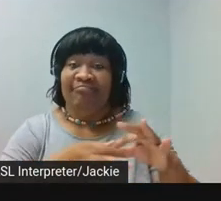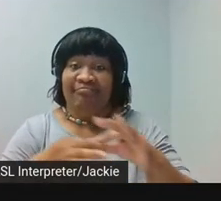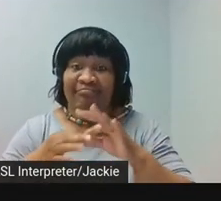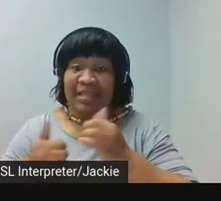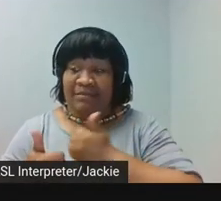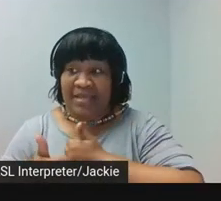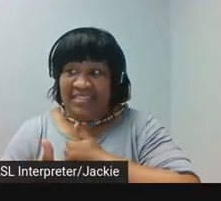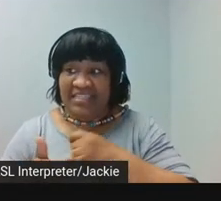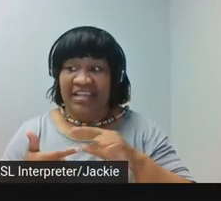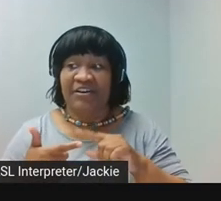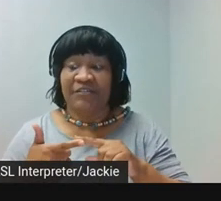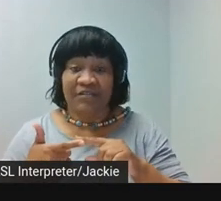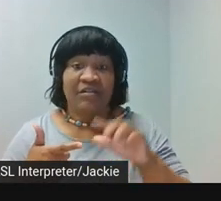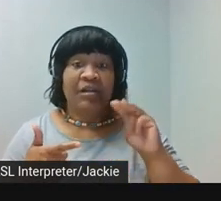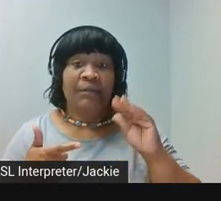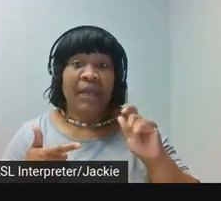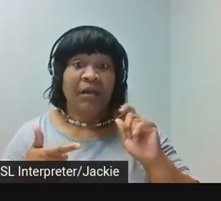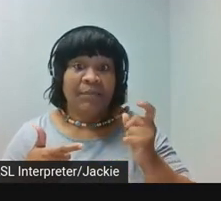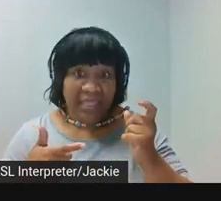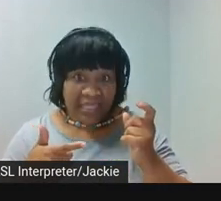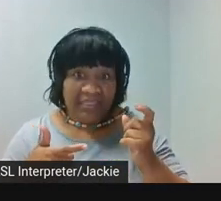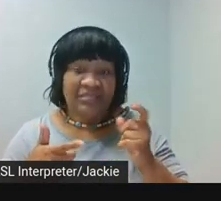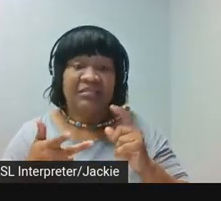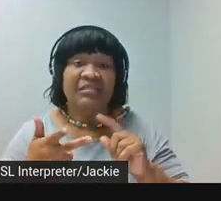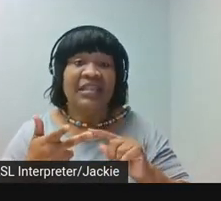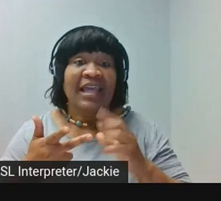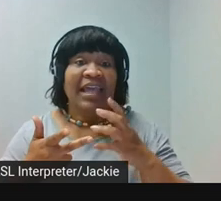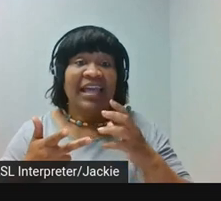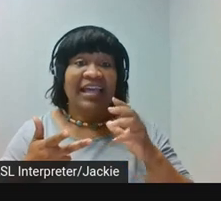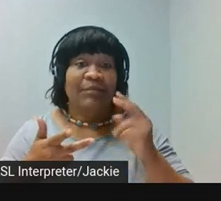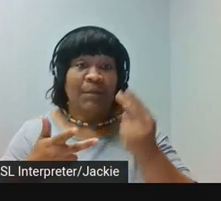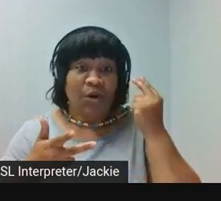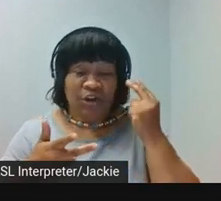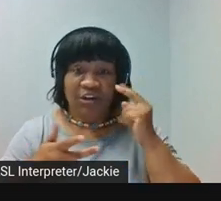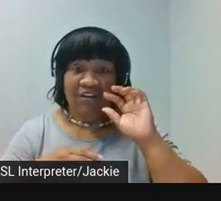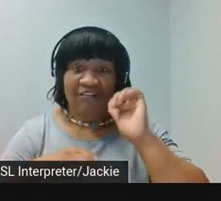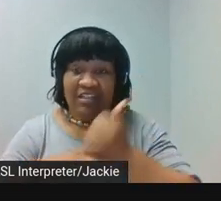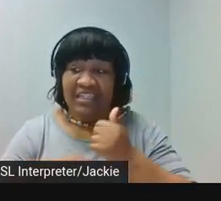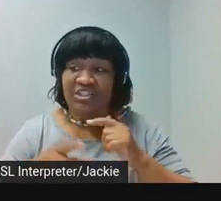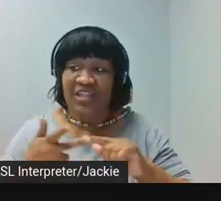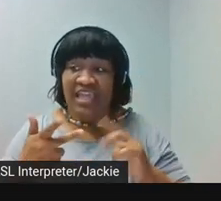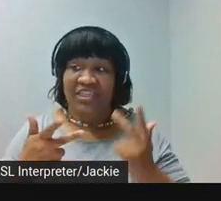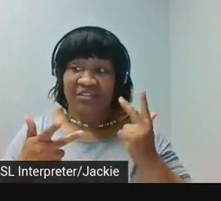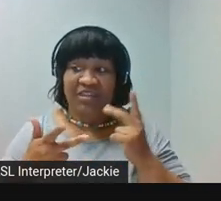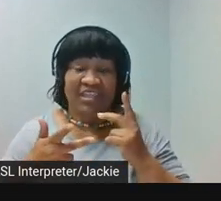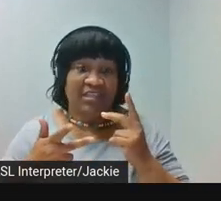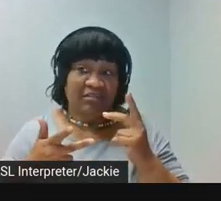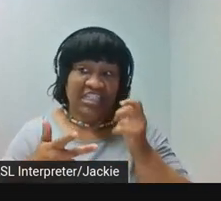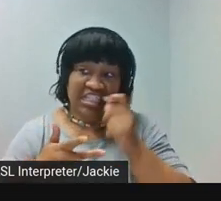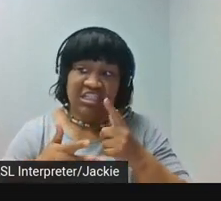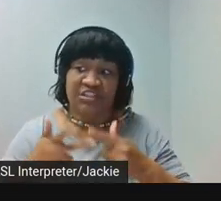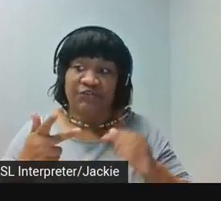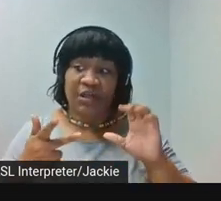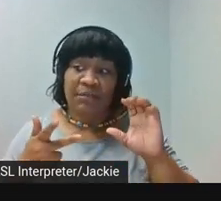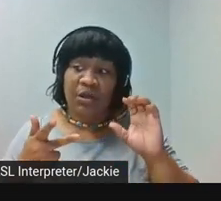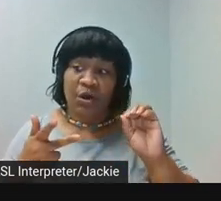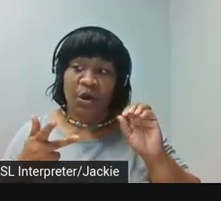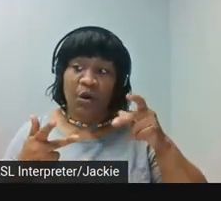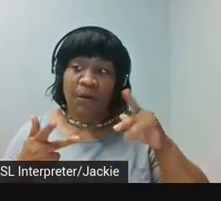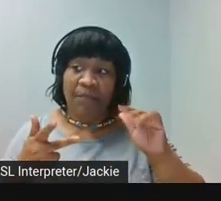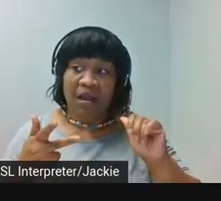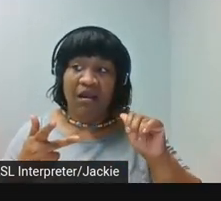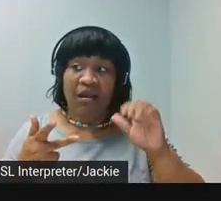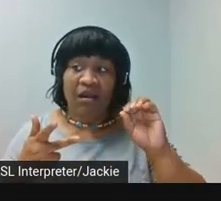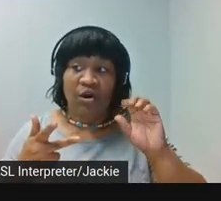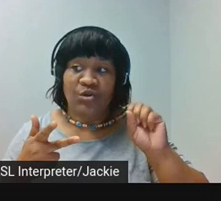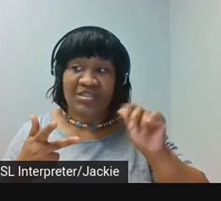myself, the Malcolm X Memorial Foundation, and three sisters from the Ponca, Osage, and Omaha tribe that are gonna be spearheading